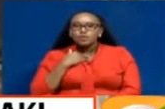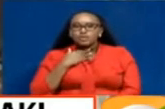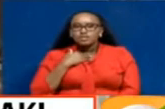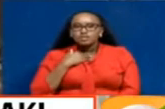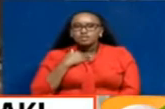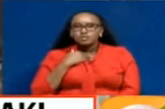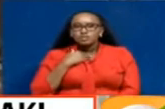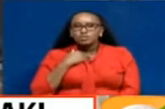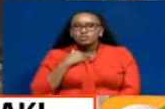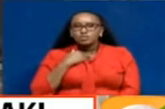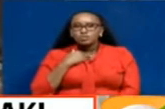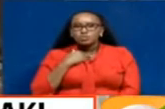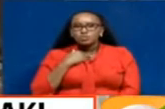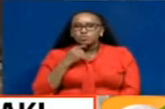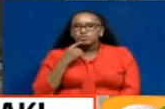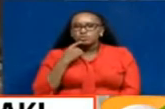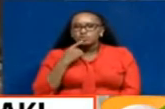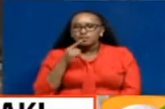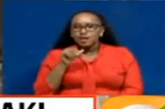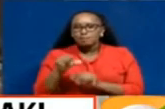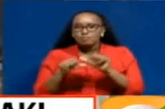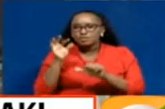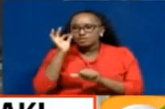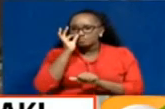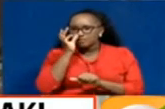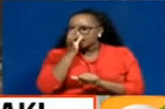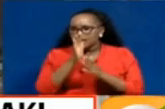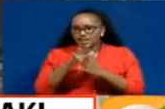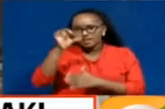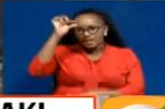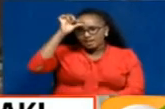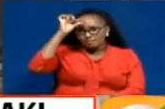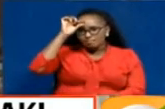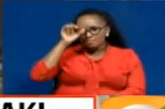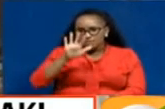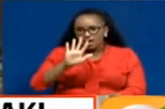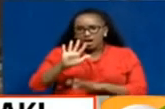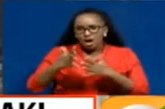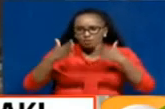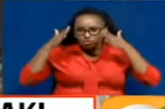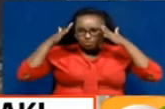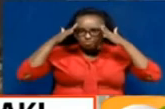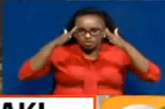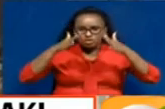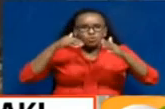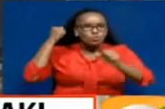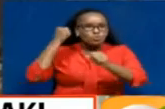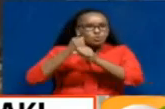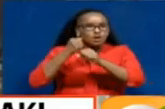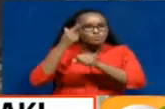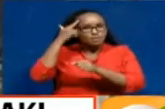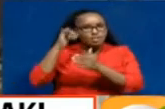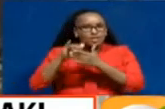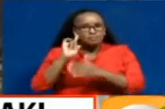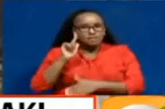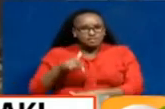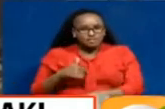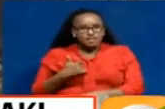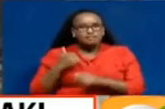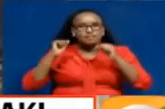recognize former President Kibaki and his government's commitment to multilateralism that I have